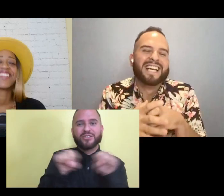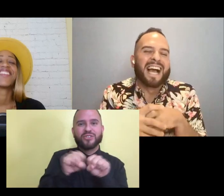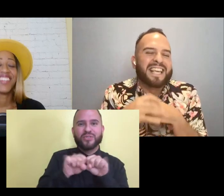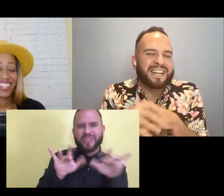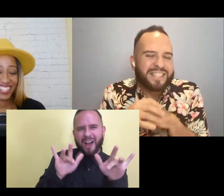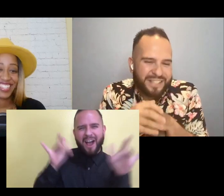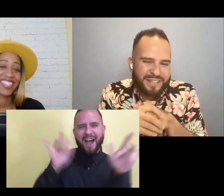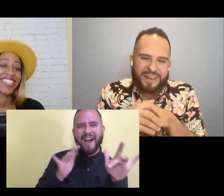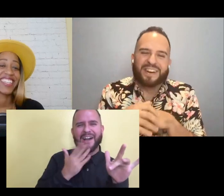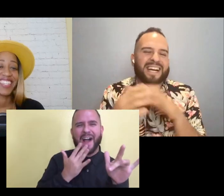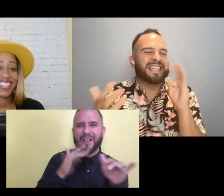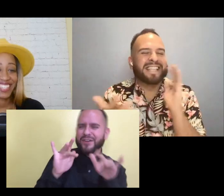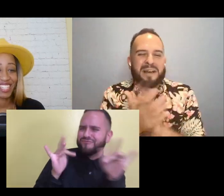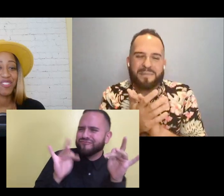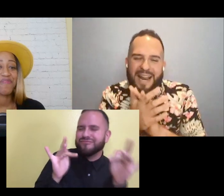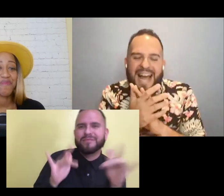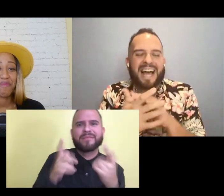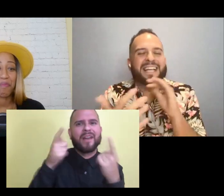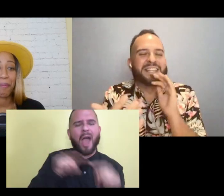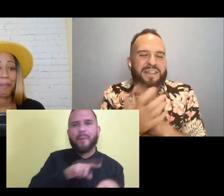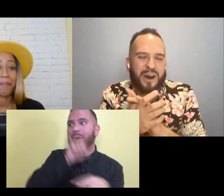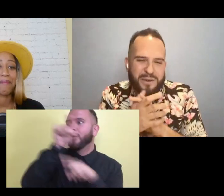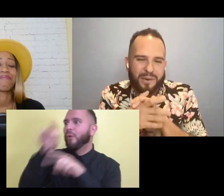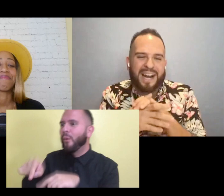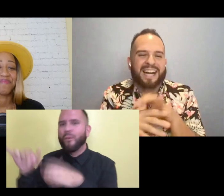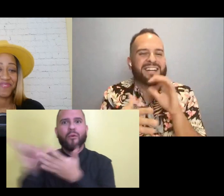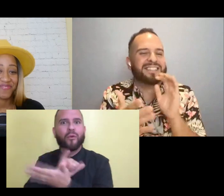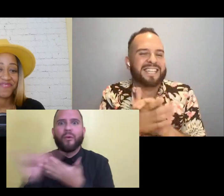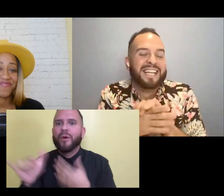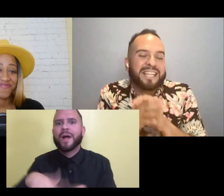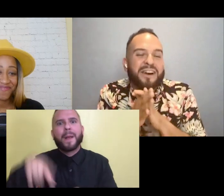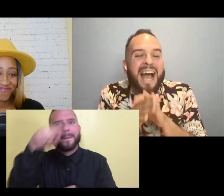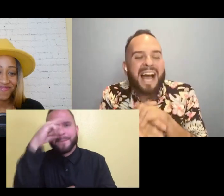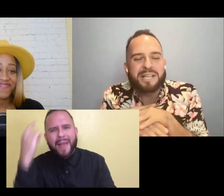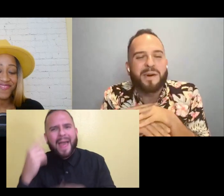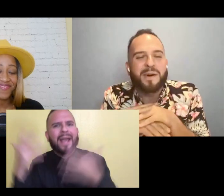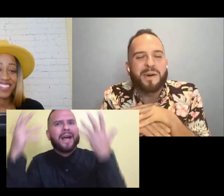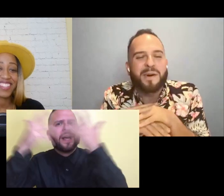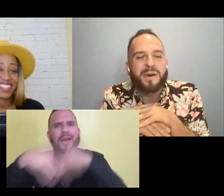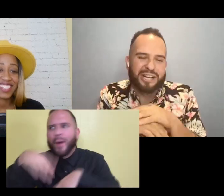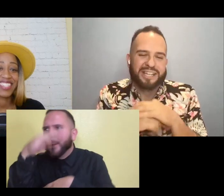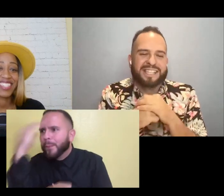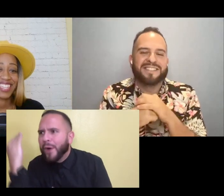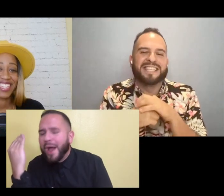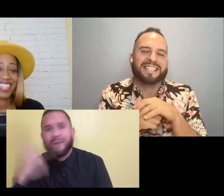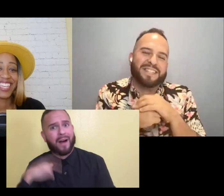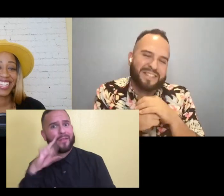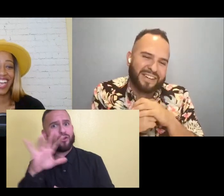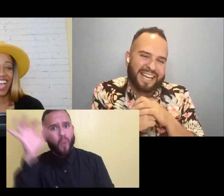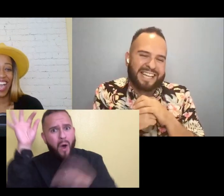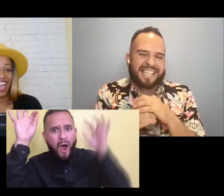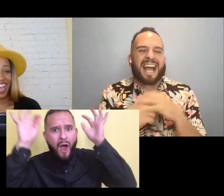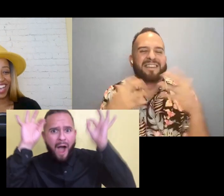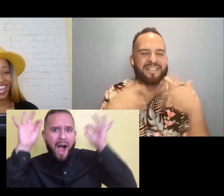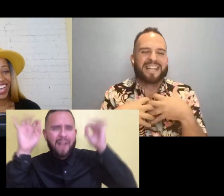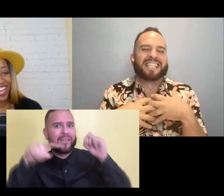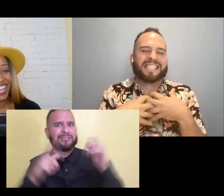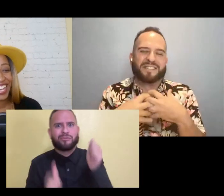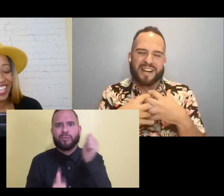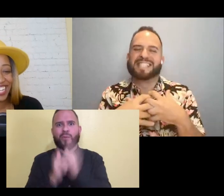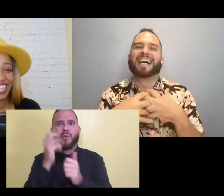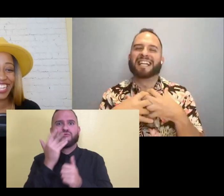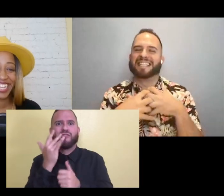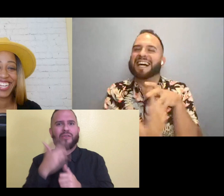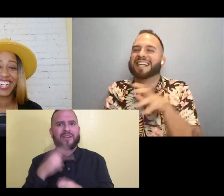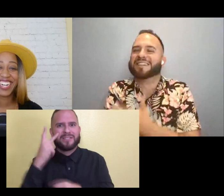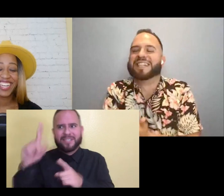shoes. And you go to New York and it's like black, the dark brown, your hat is probably as much color as I've seen in New York because like everybody's just